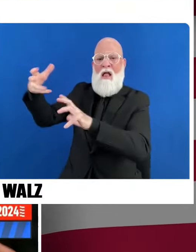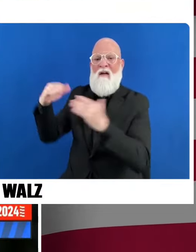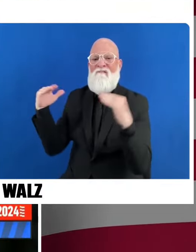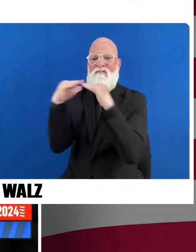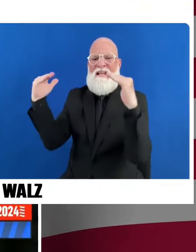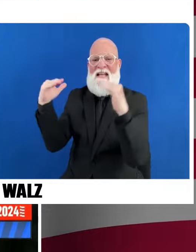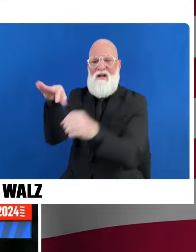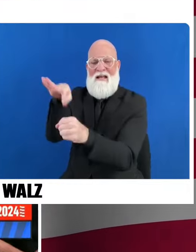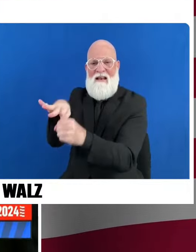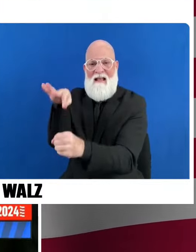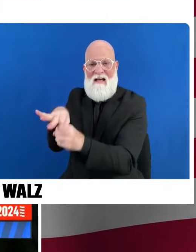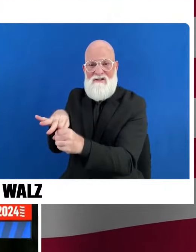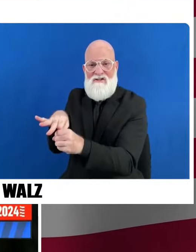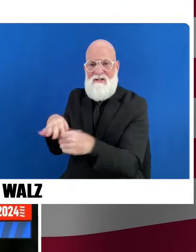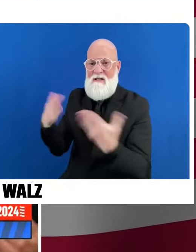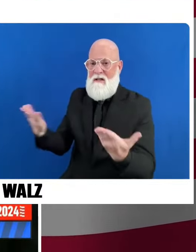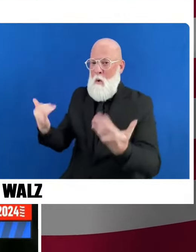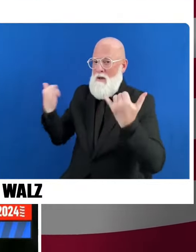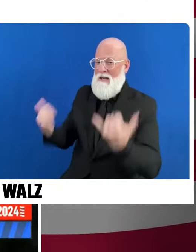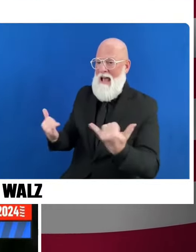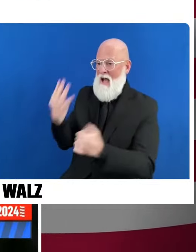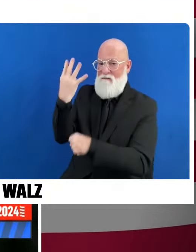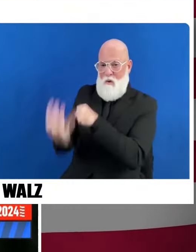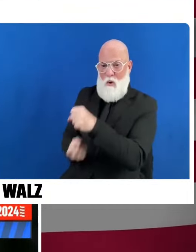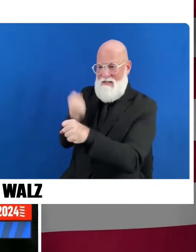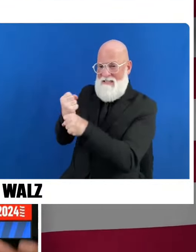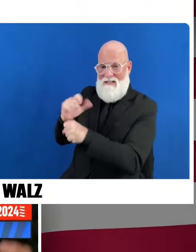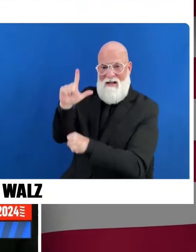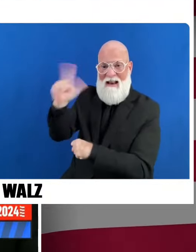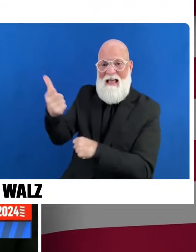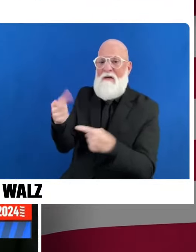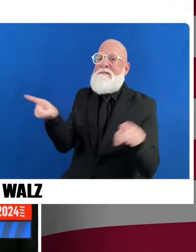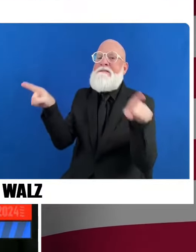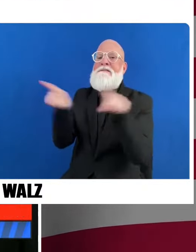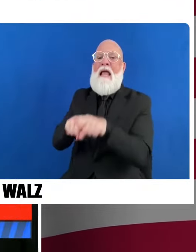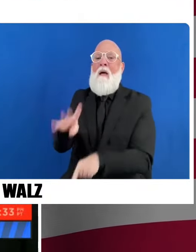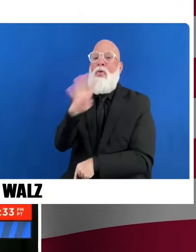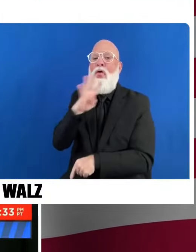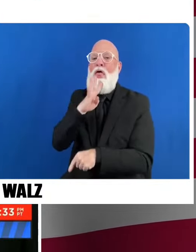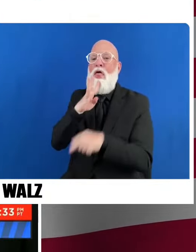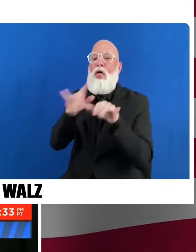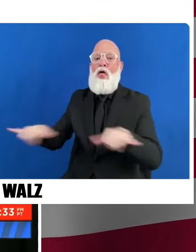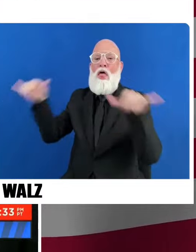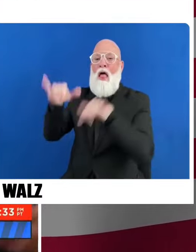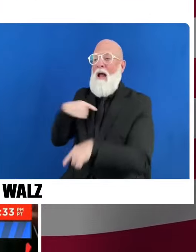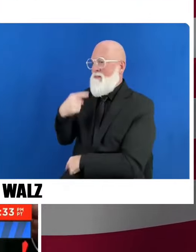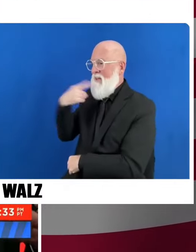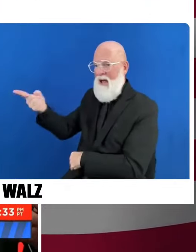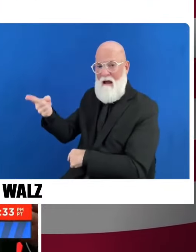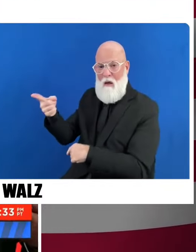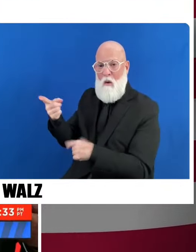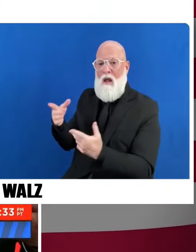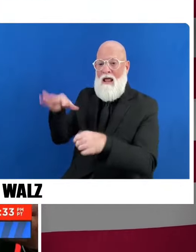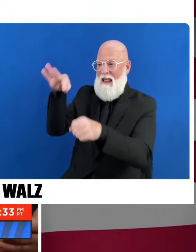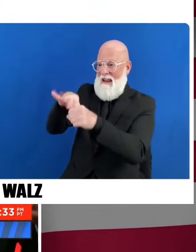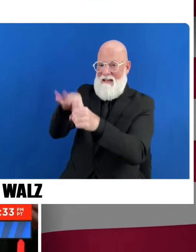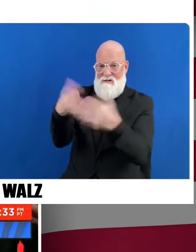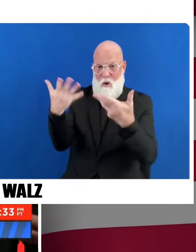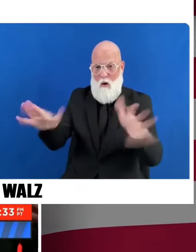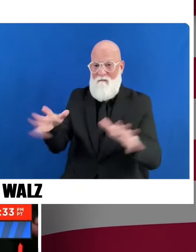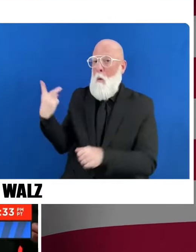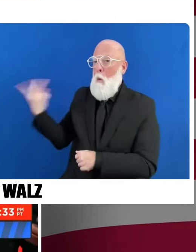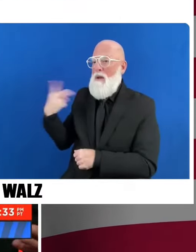are 4 years later in the same boat. I will tell you this, that when this is over, we need to shake hands this election,